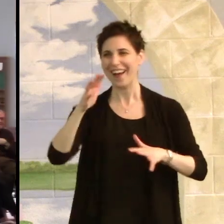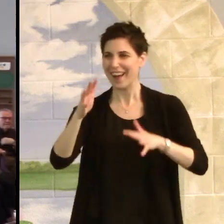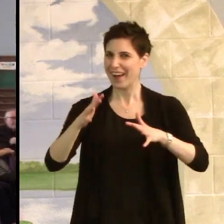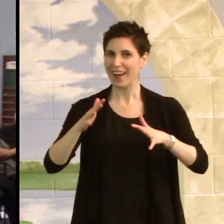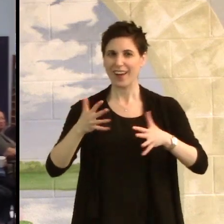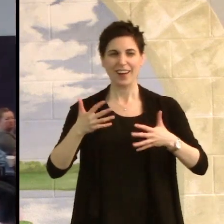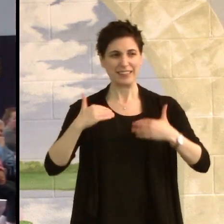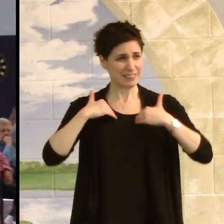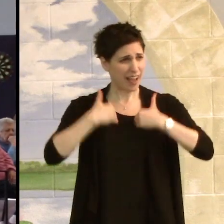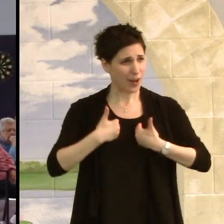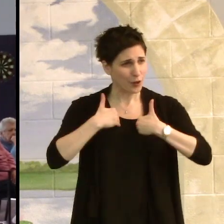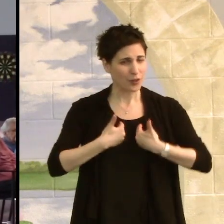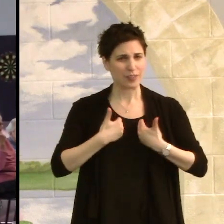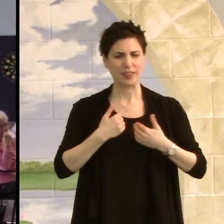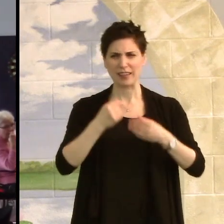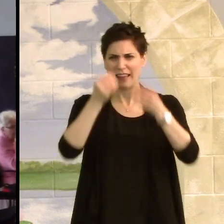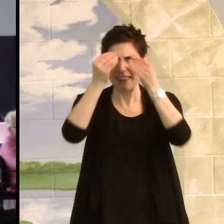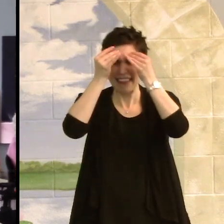problems thinking,